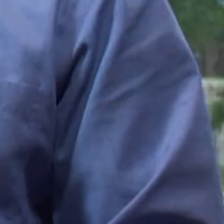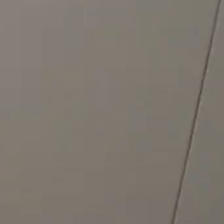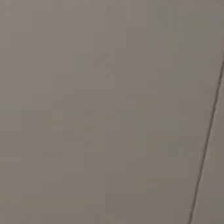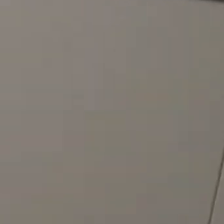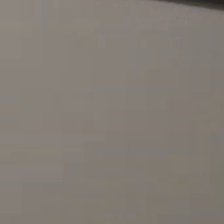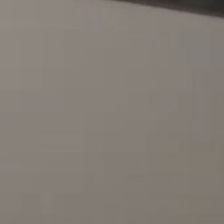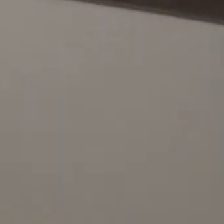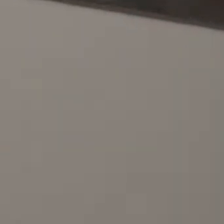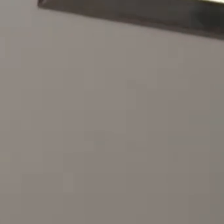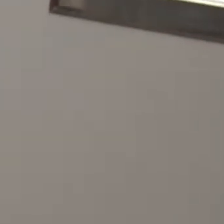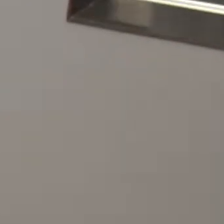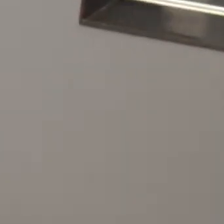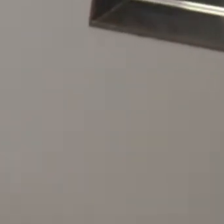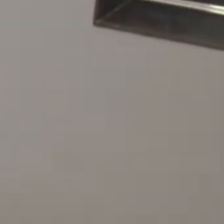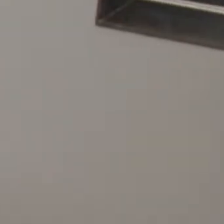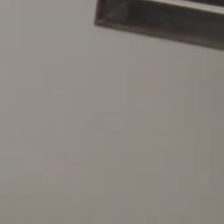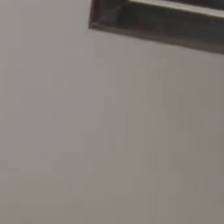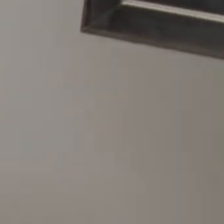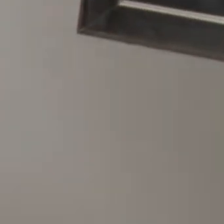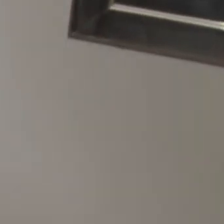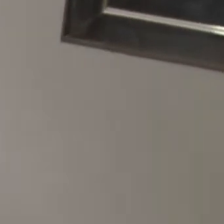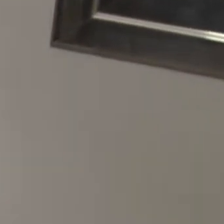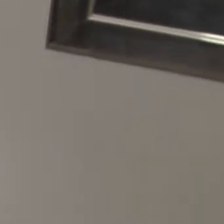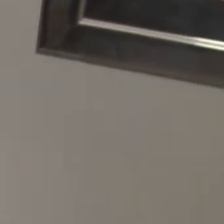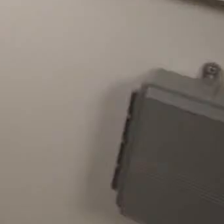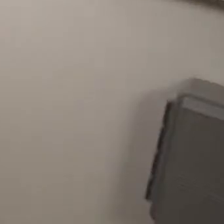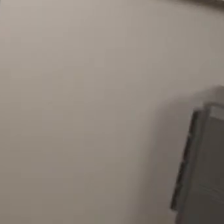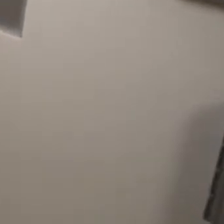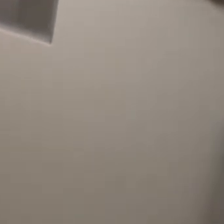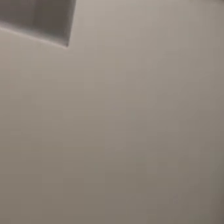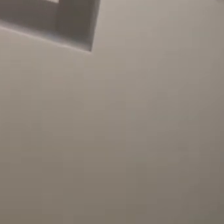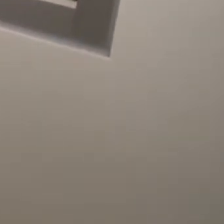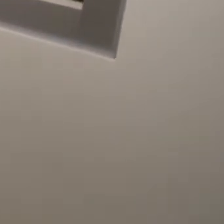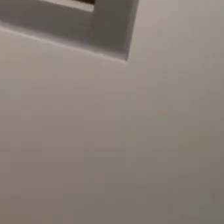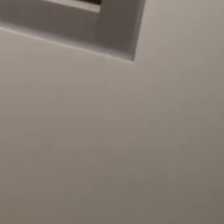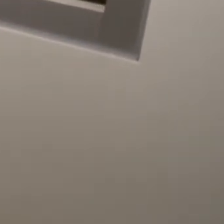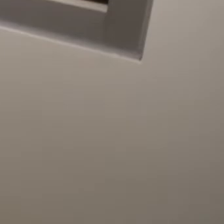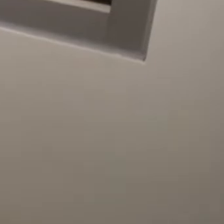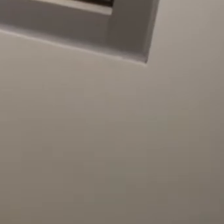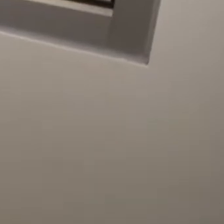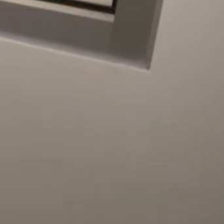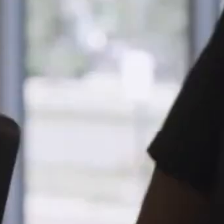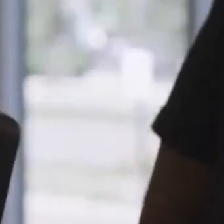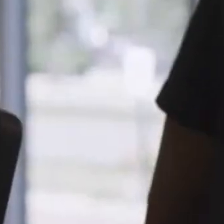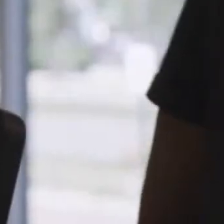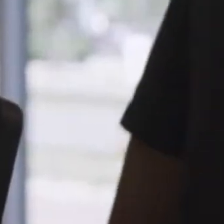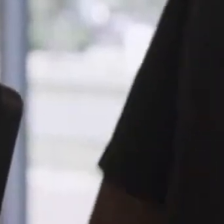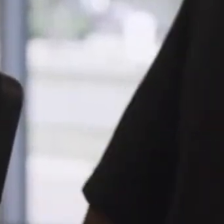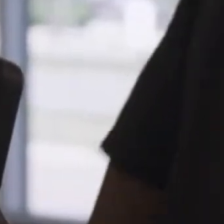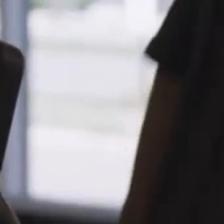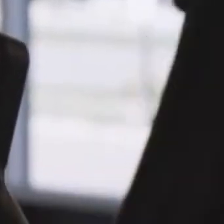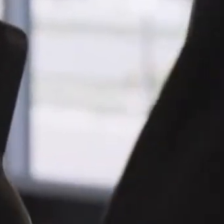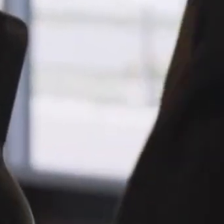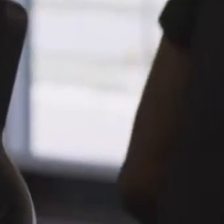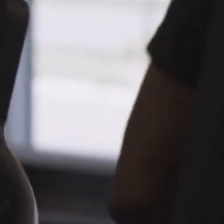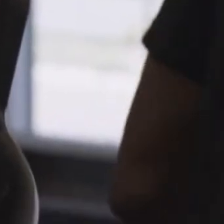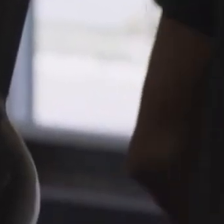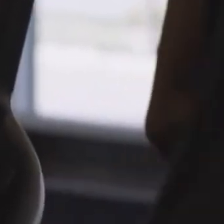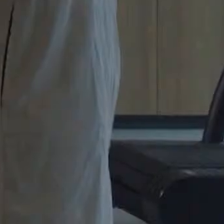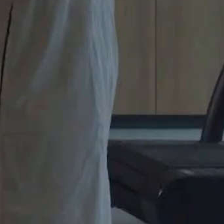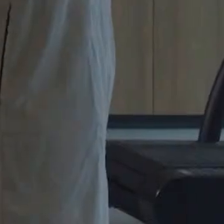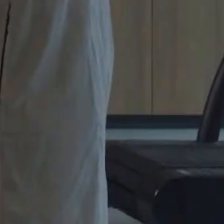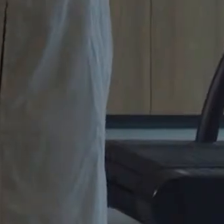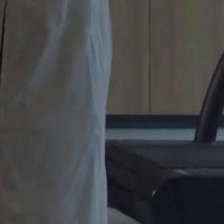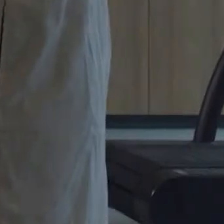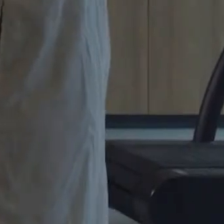we've got altitude chambers, environmental chambers, we've got exercise labs, we've got biomechanics labs, we have rooms that are set